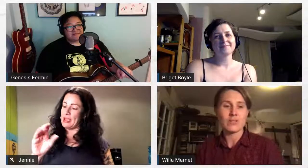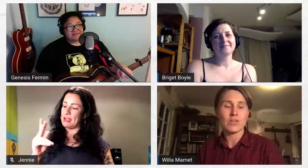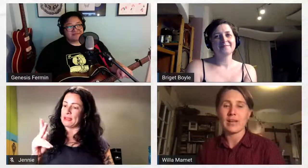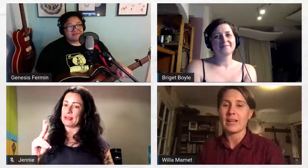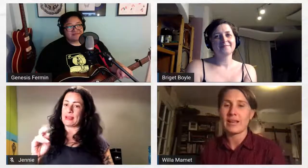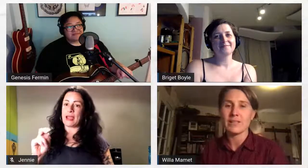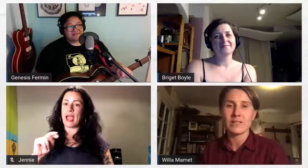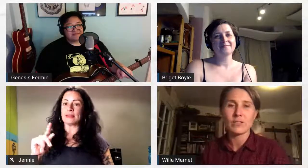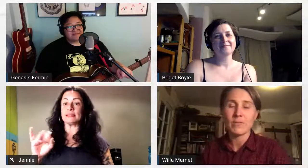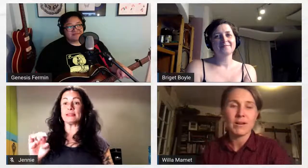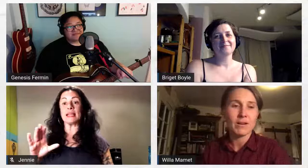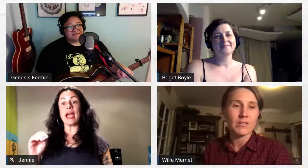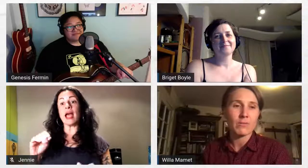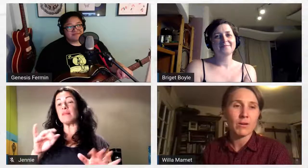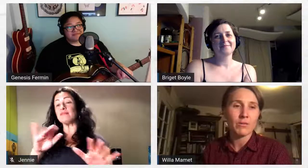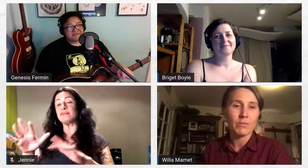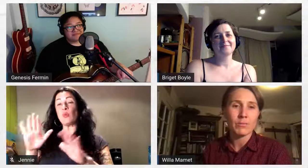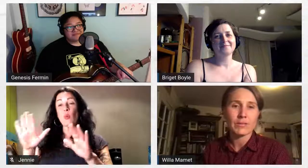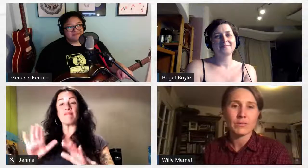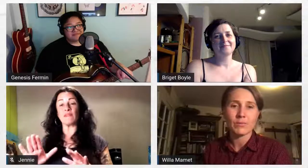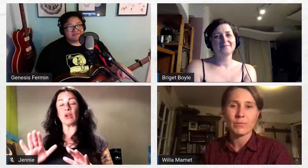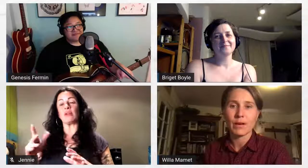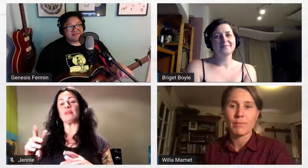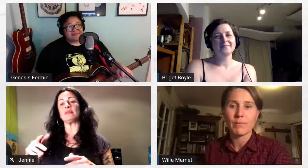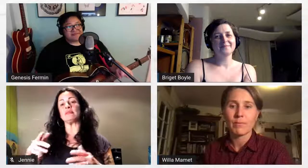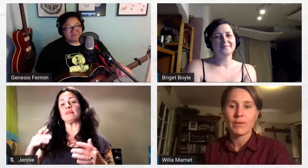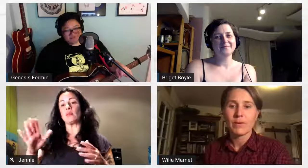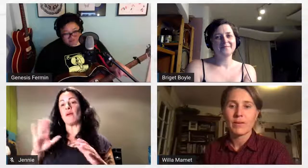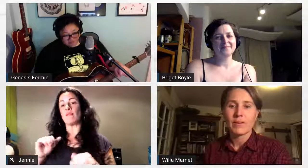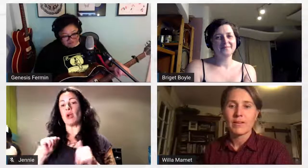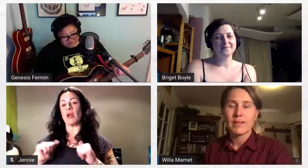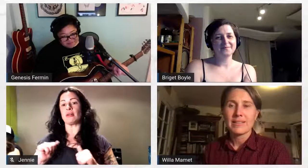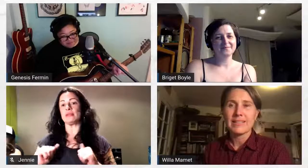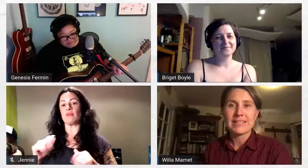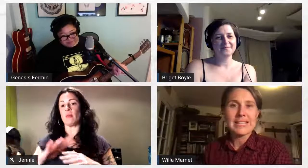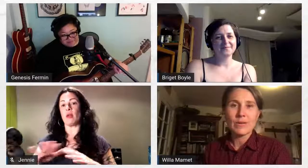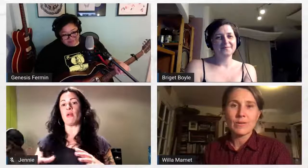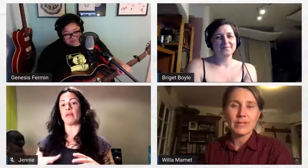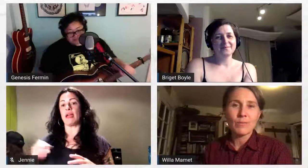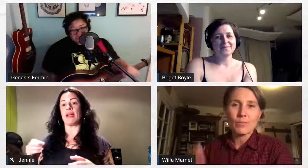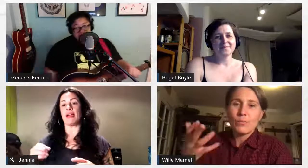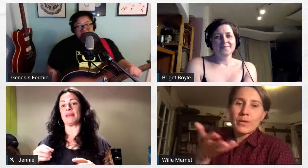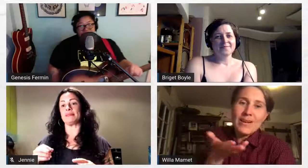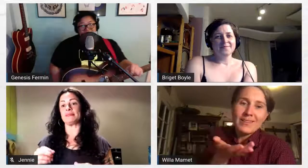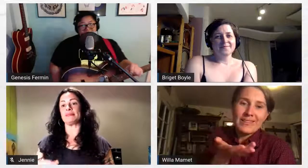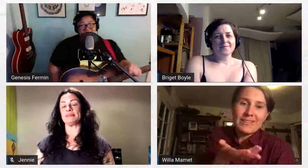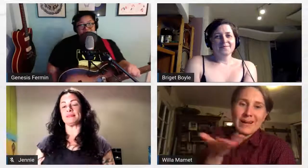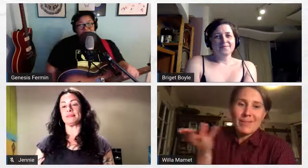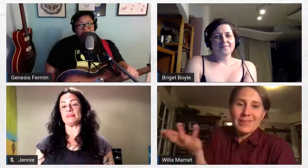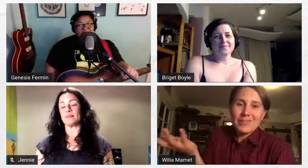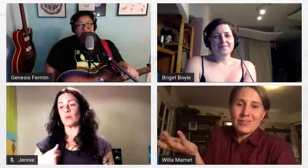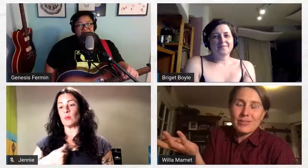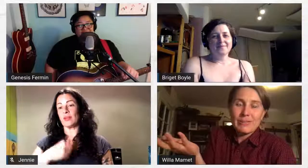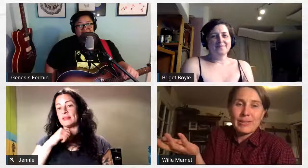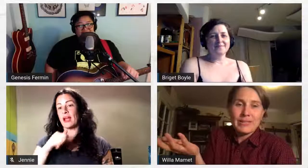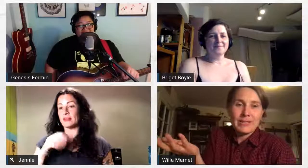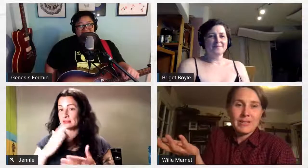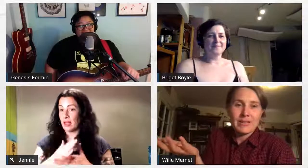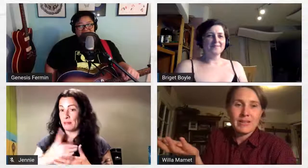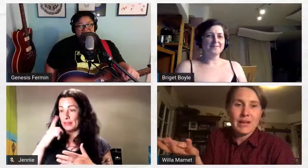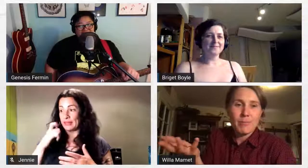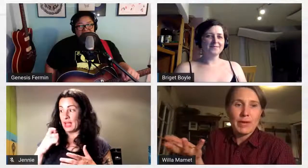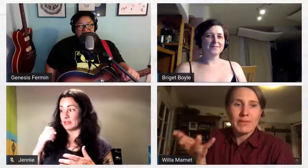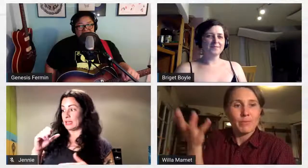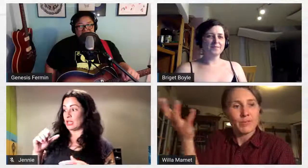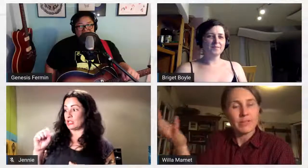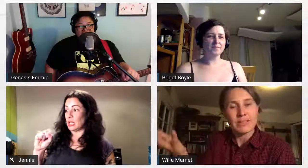Jenny, and so many artists from all over the place. So we're not going to stop because shelter in place isn't going